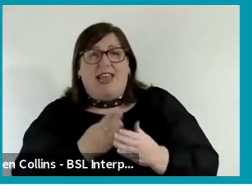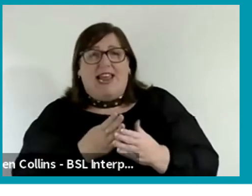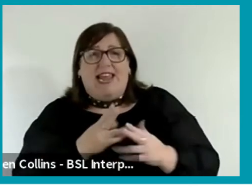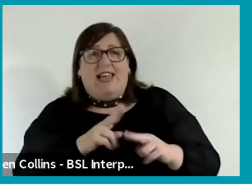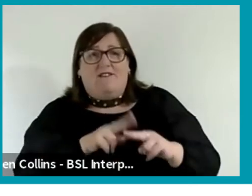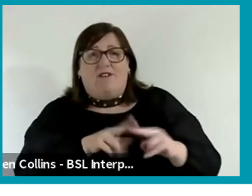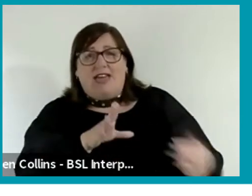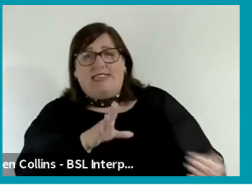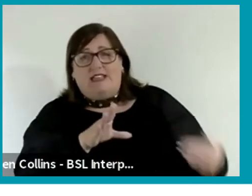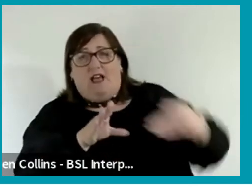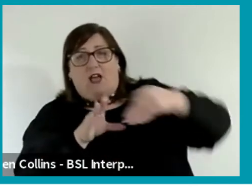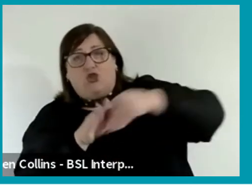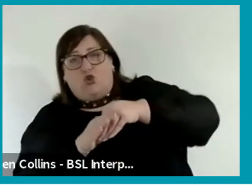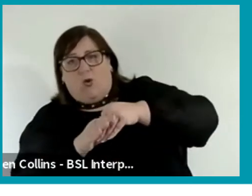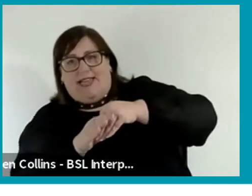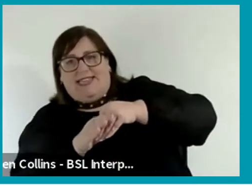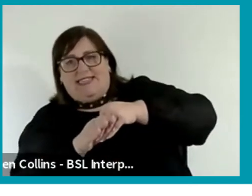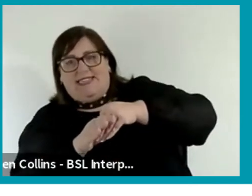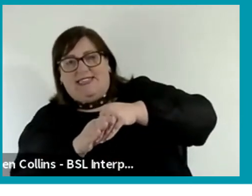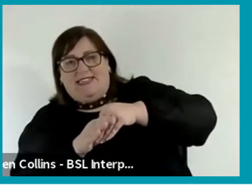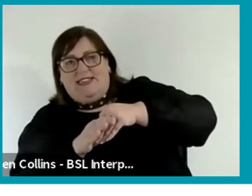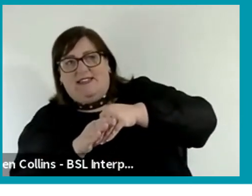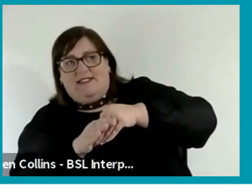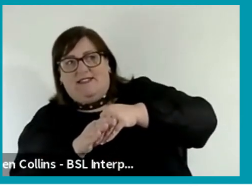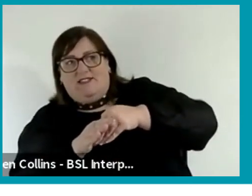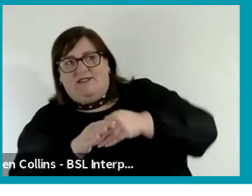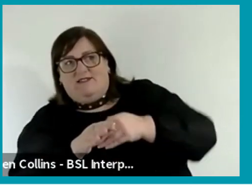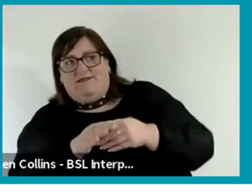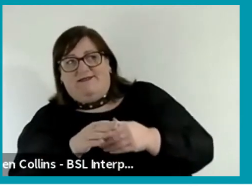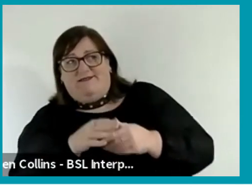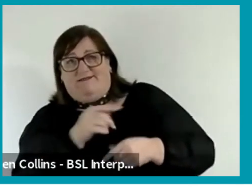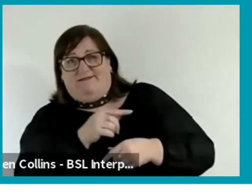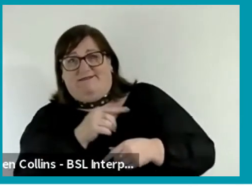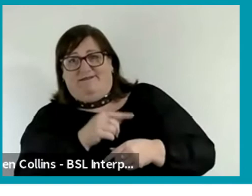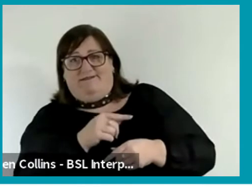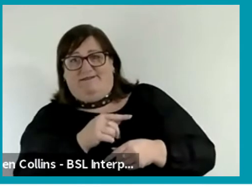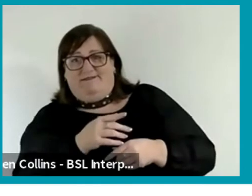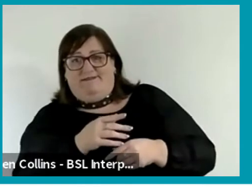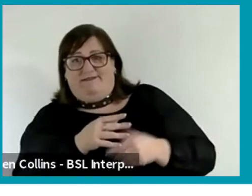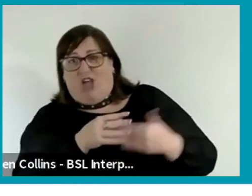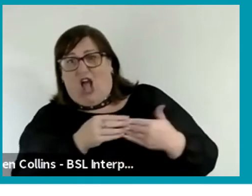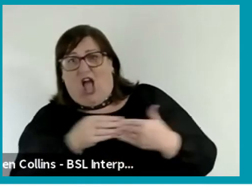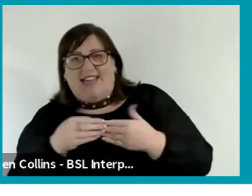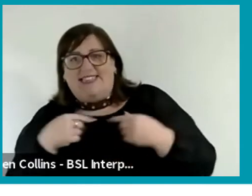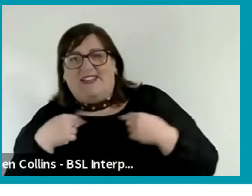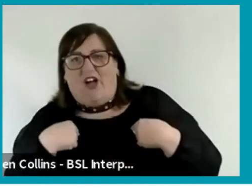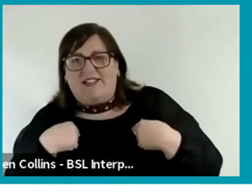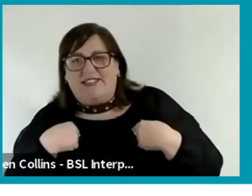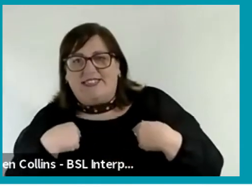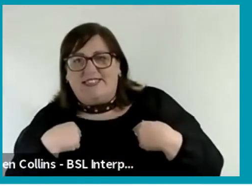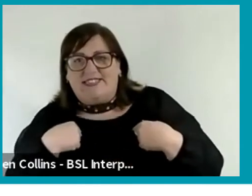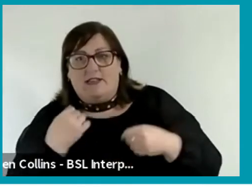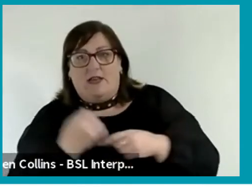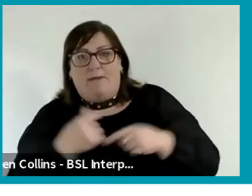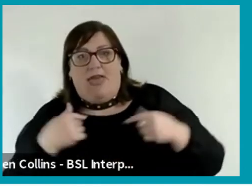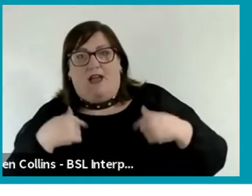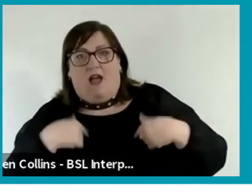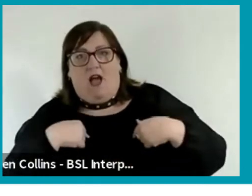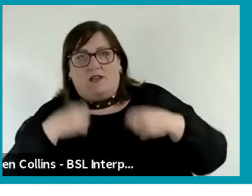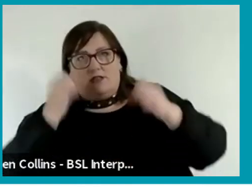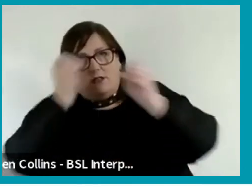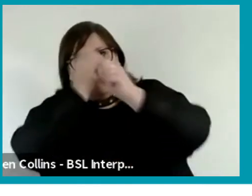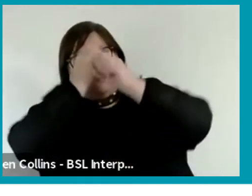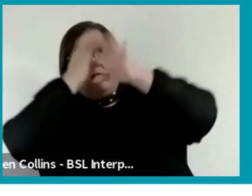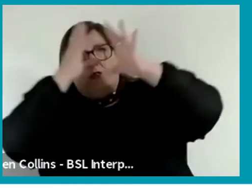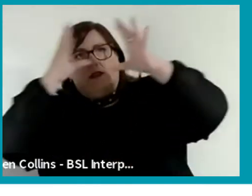mean, like I said, I've been here a long time. But you've got to think it's down to like what life's about and what's our purpose and what we do.